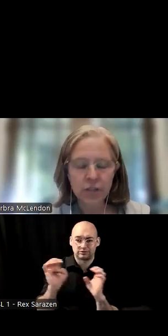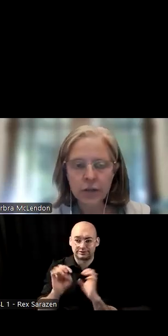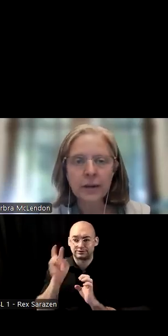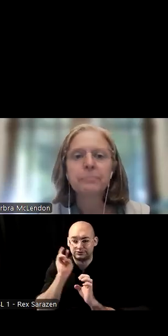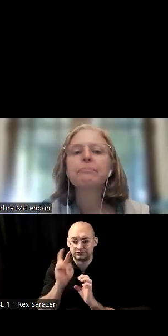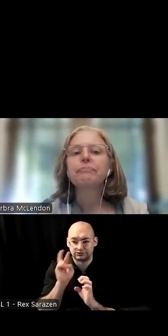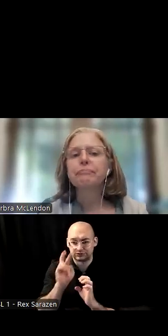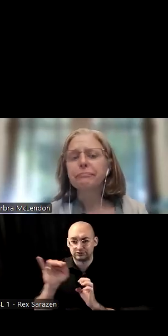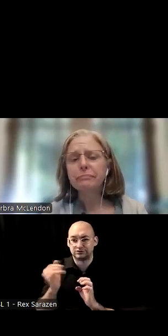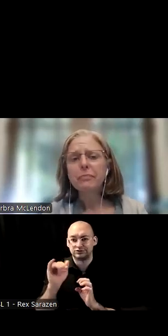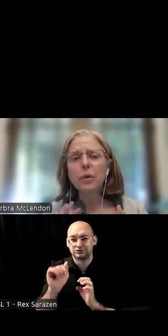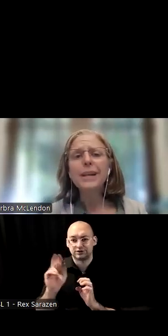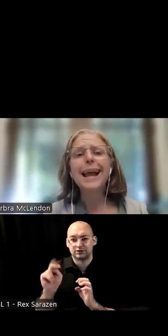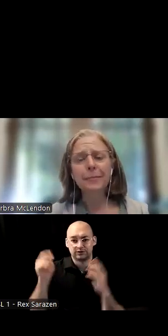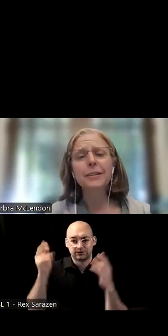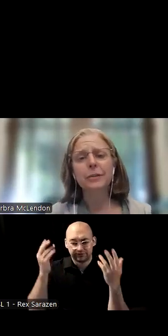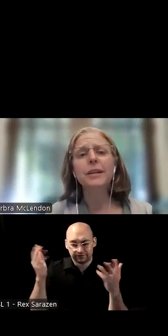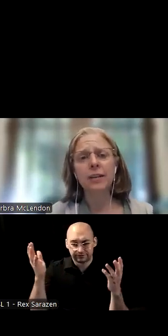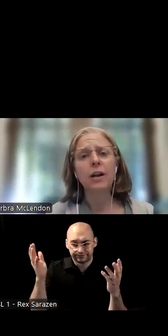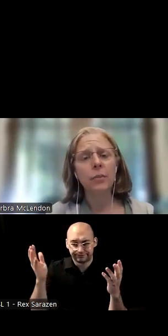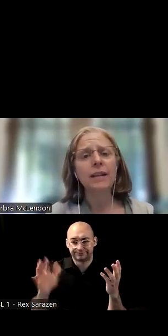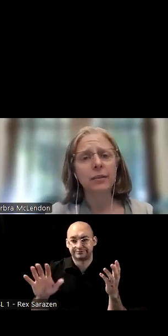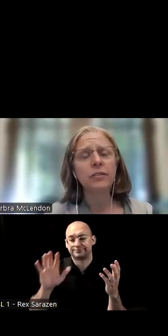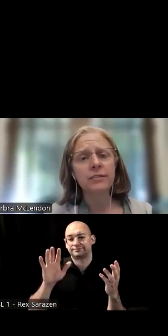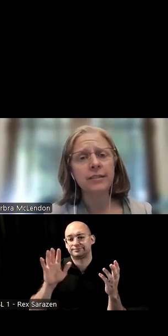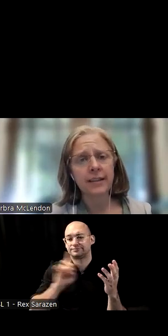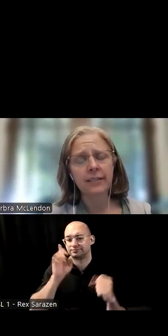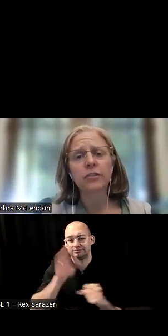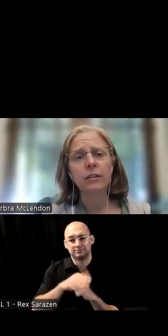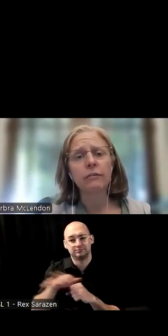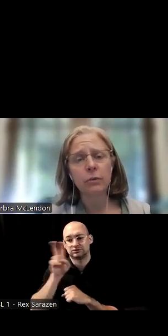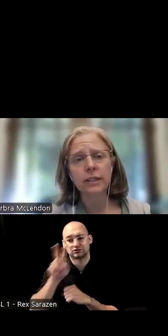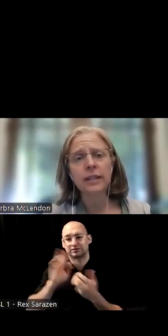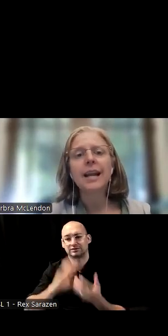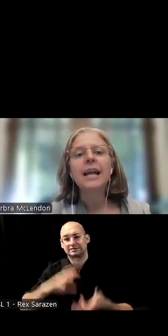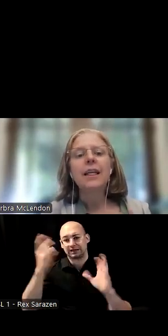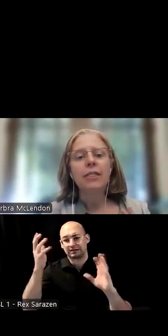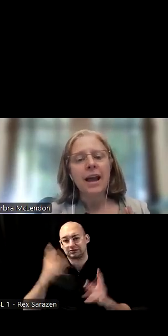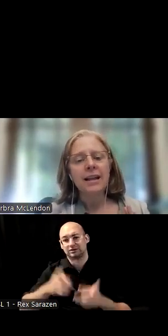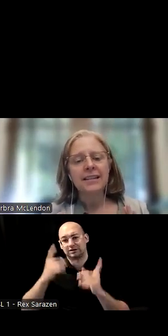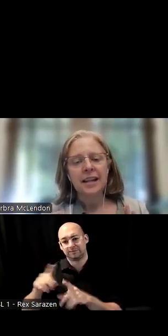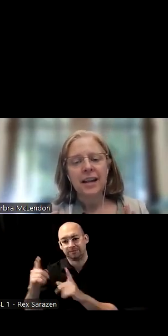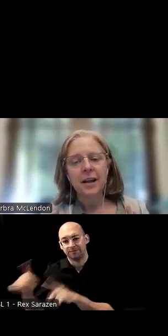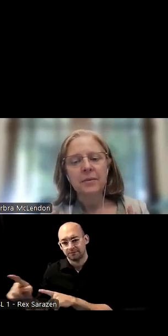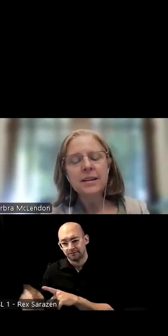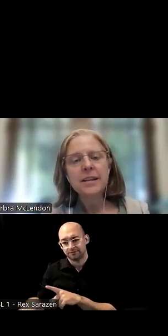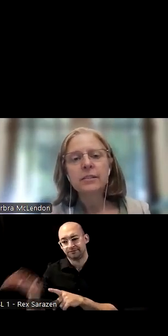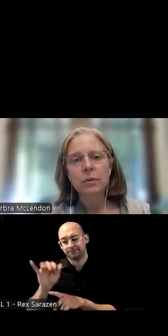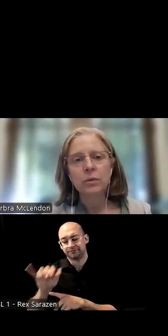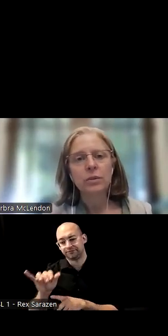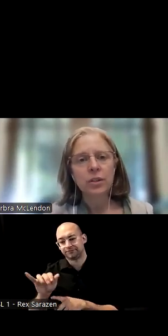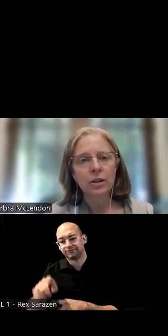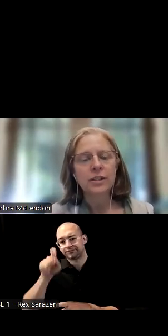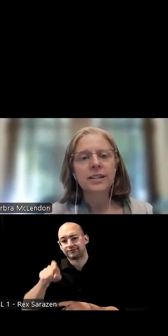in January. We absolutely saw, as those disasters unfolded, that the needs